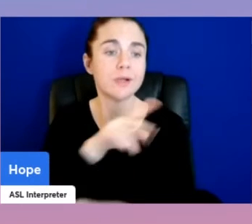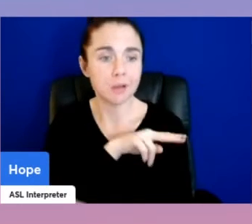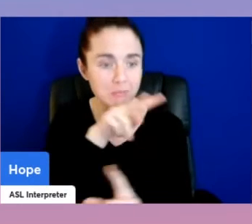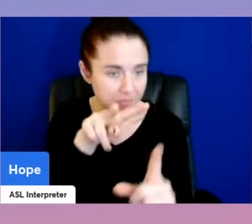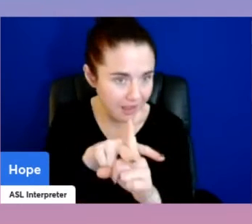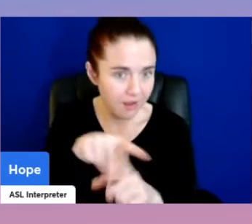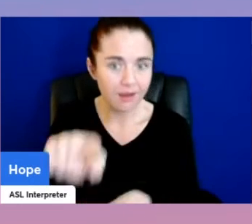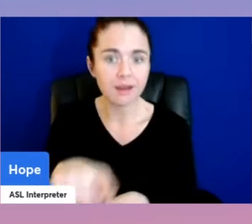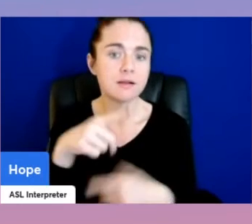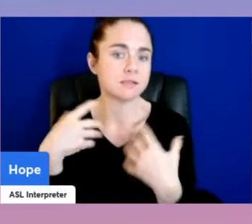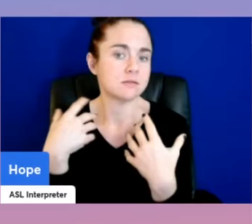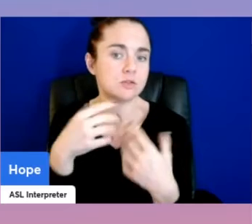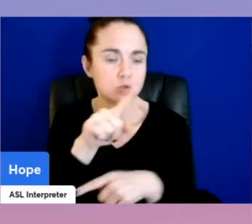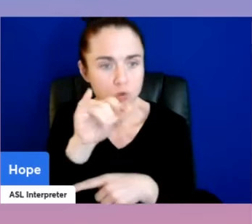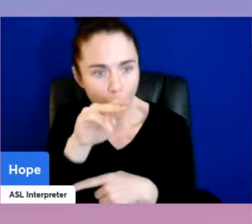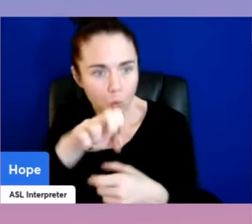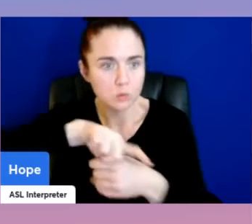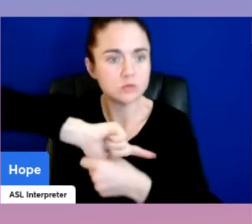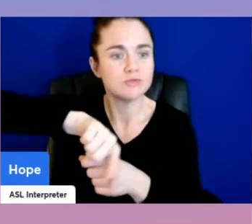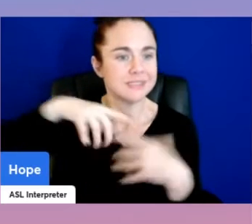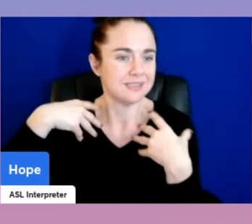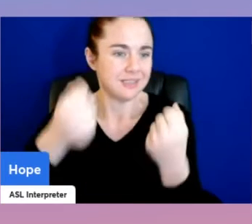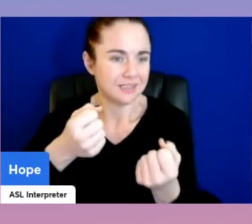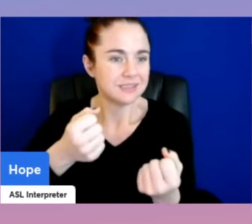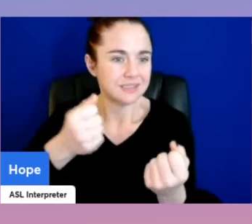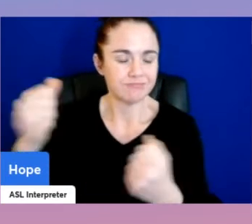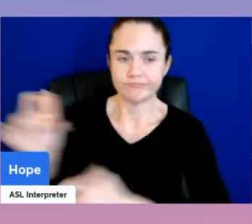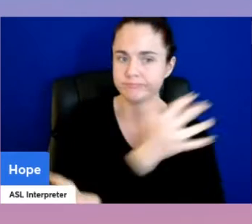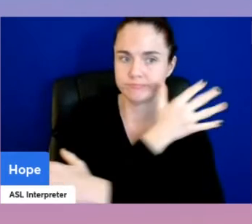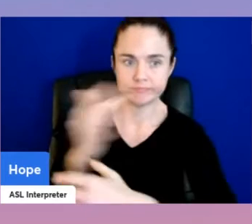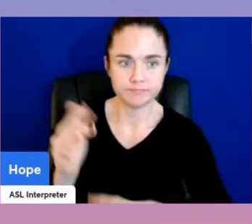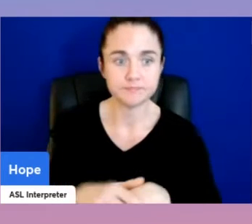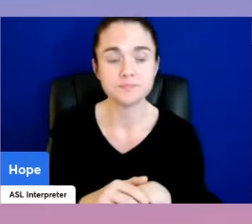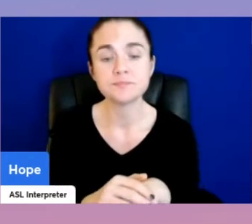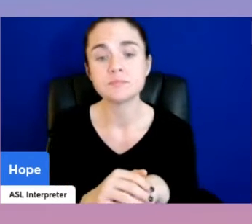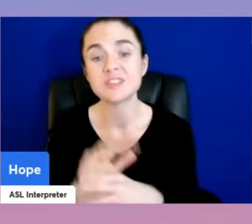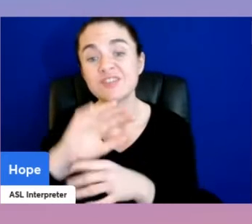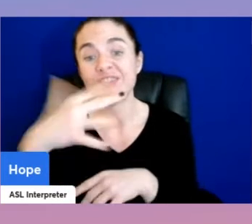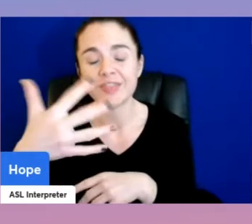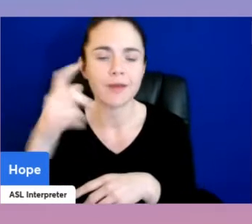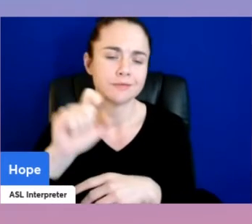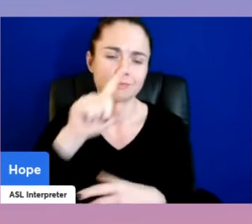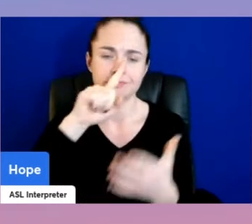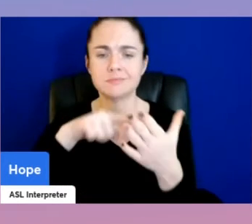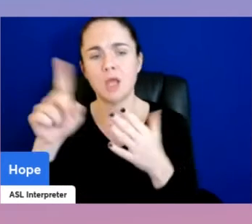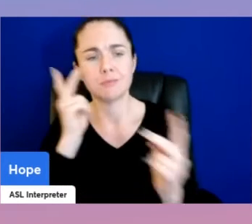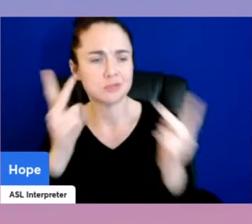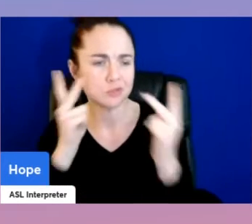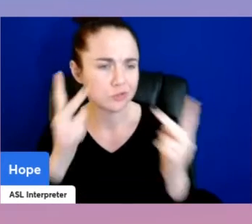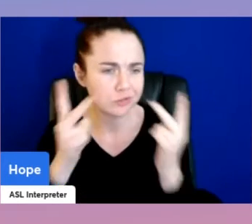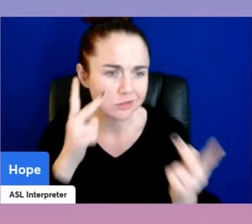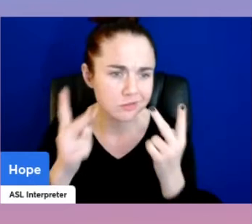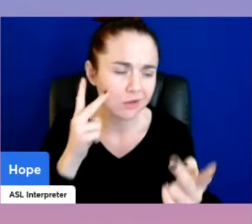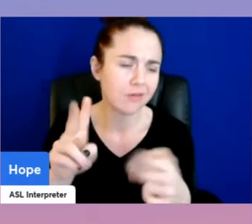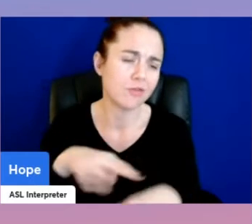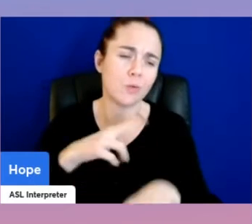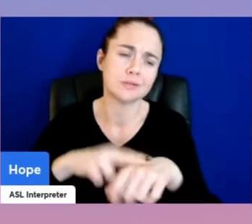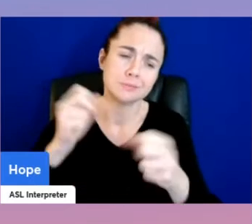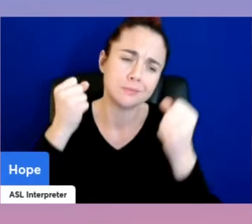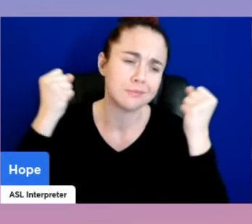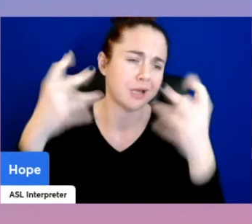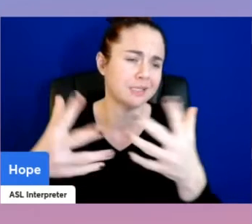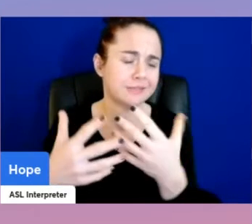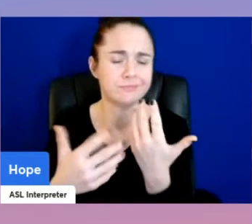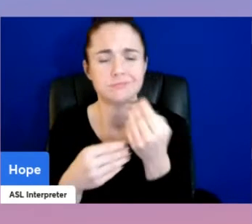all of our Azure services. Number 5, of course, we have to talk about observability. Of course, there are many, many different ways